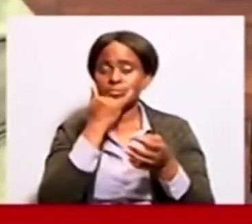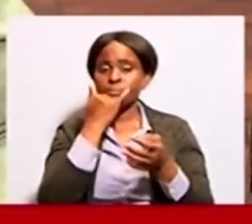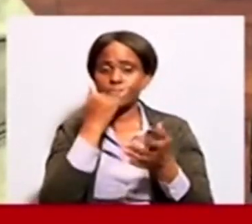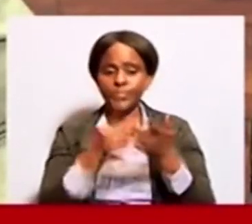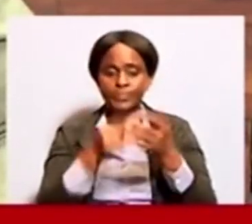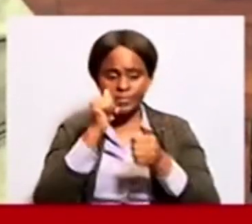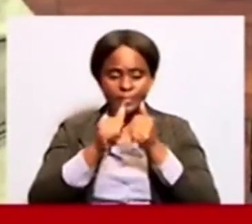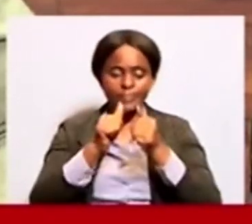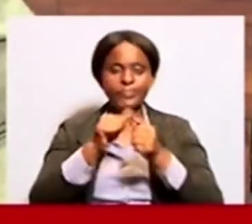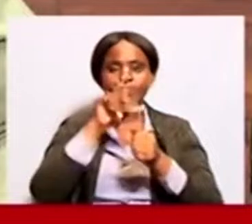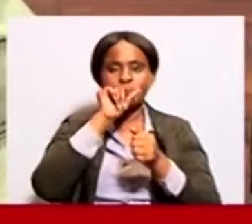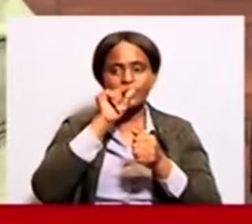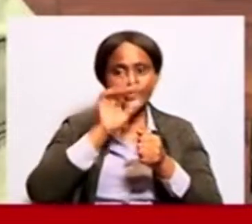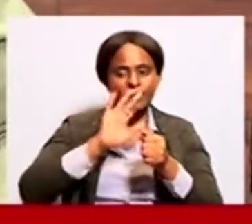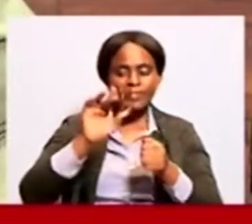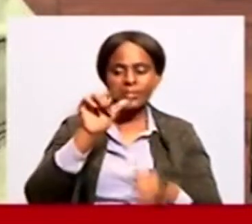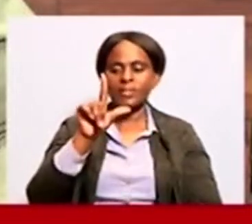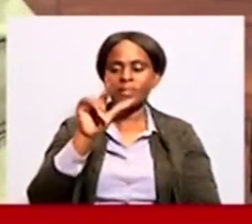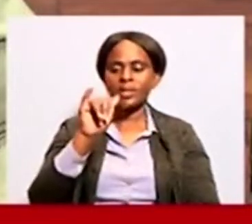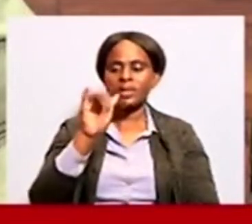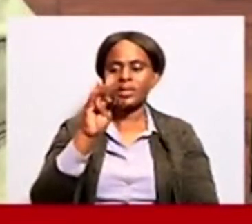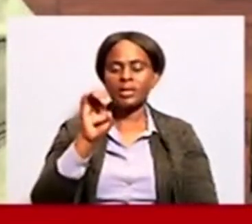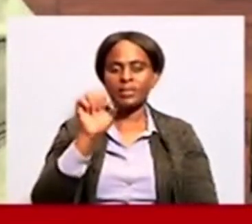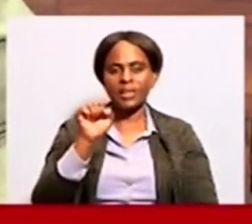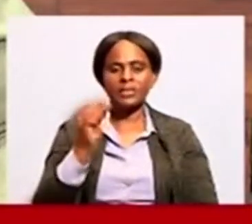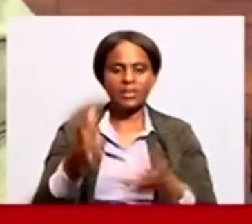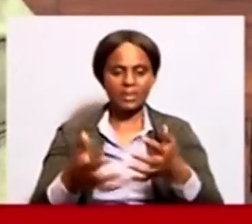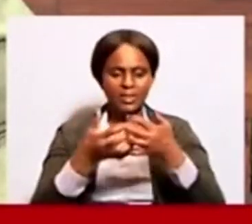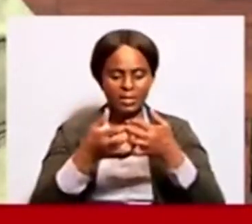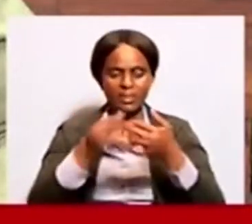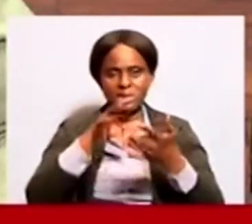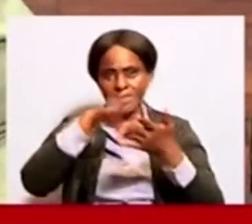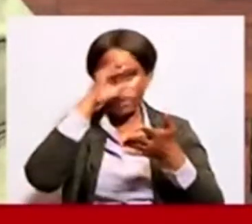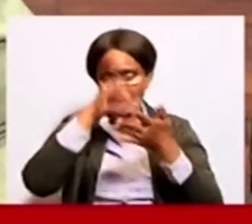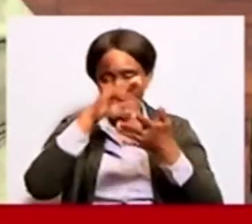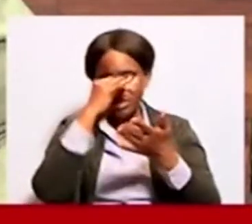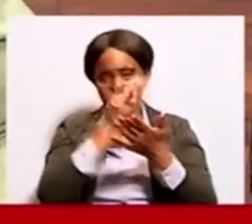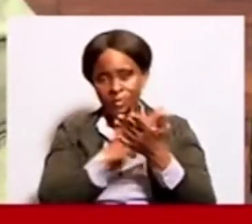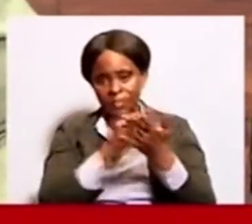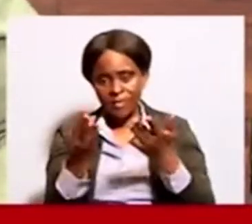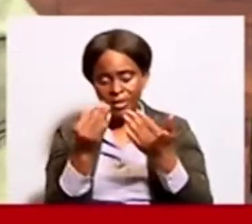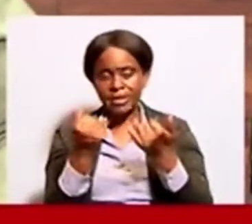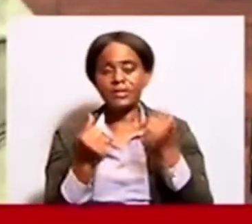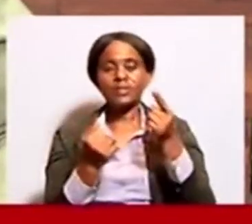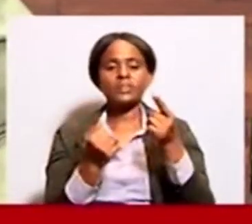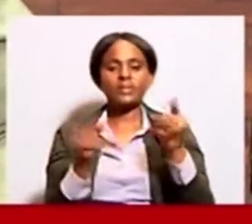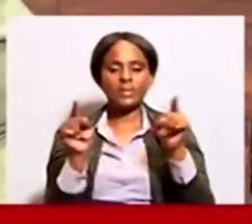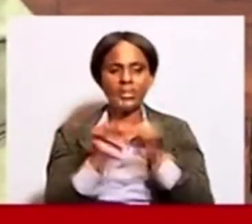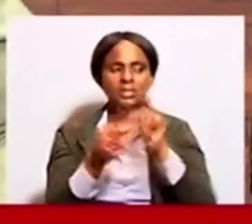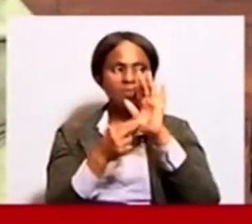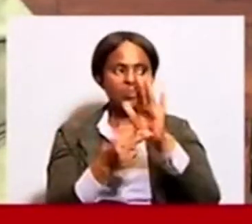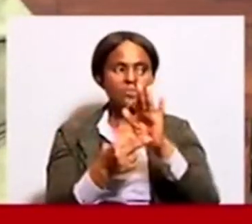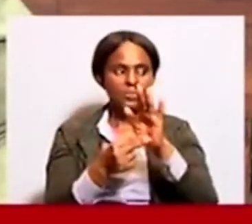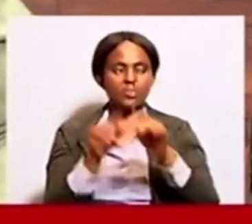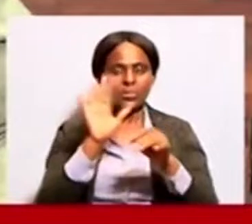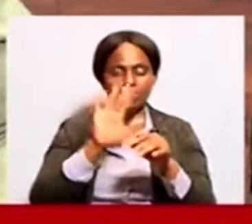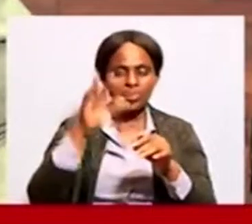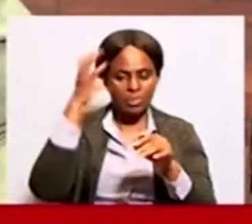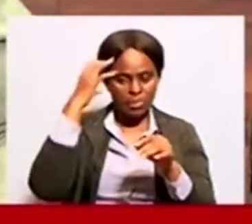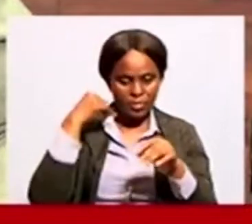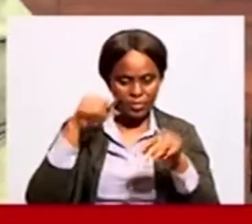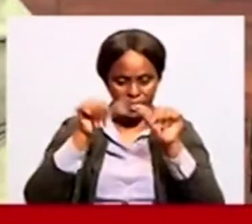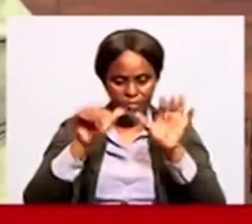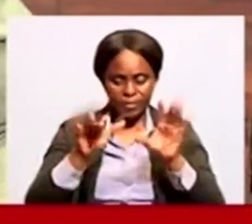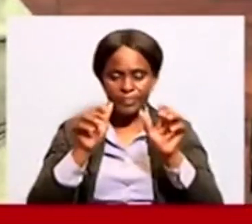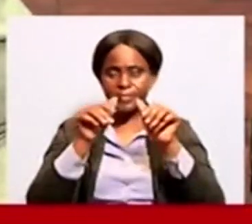was due to Livingstone Institute of Business and Engineering Studies Labes failure to avail to the Office of the Auditor